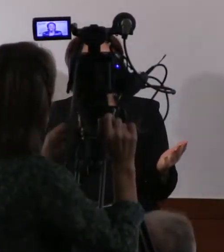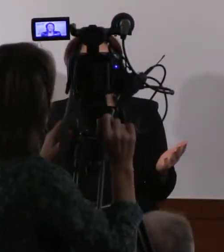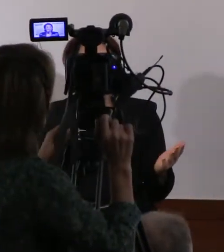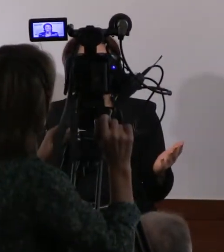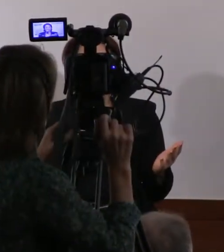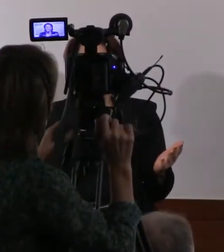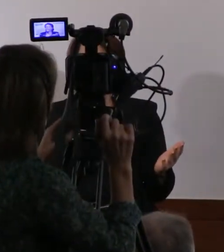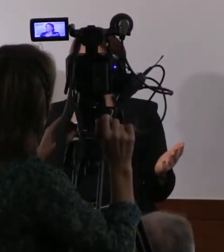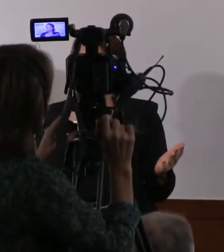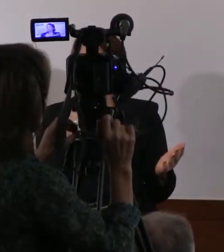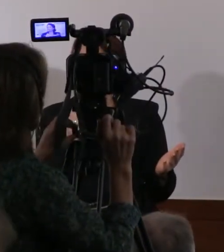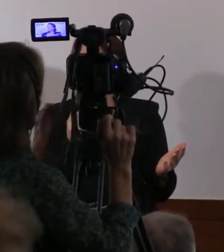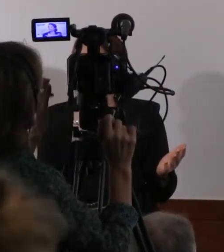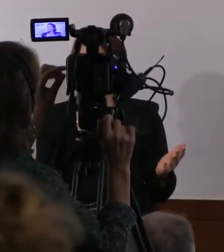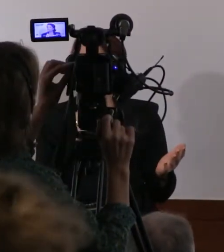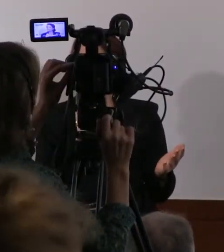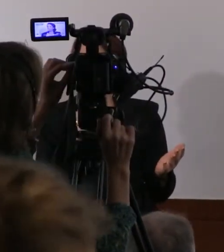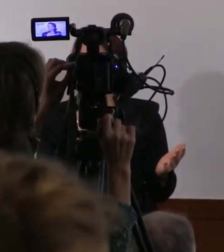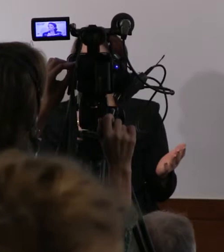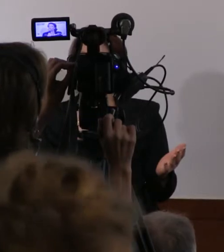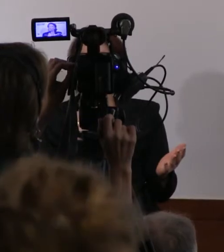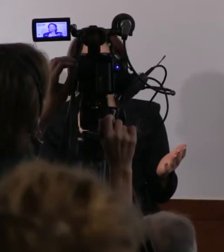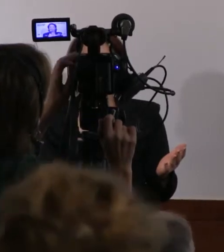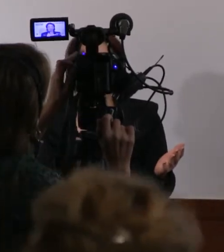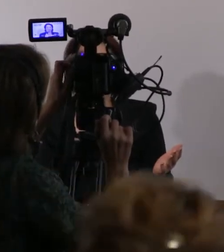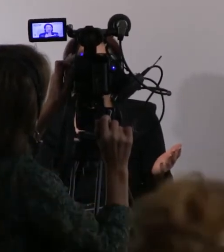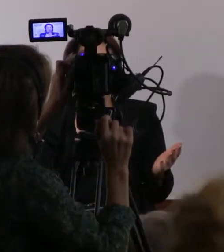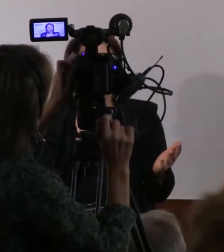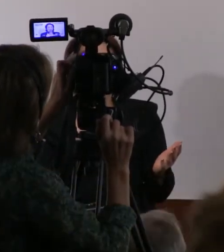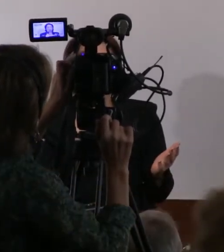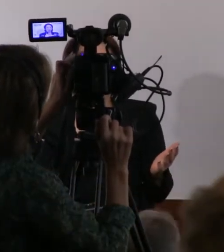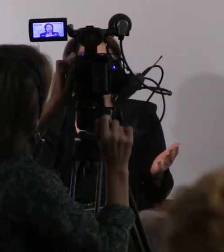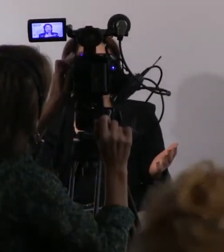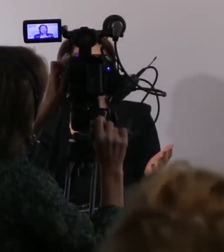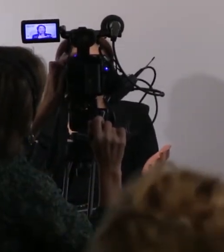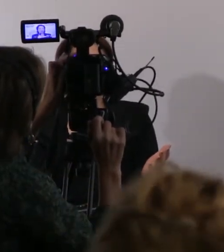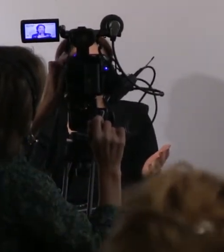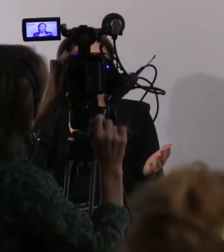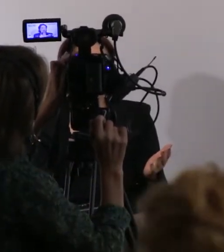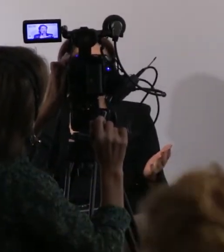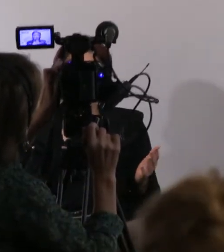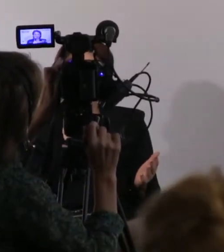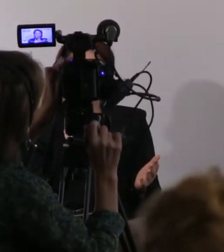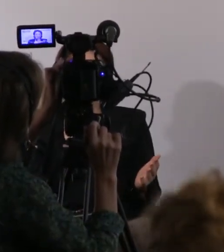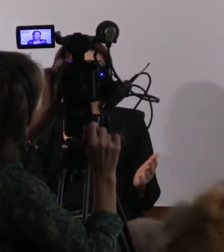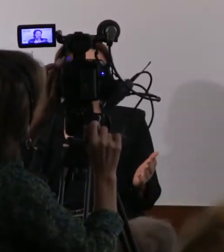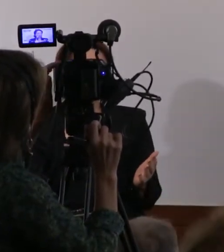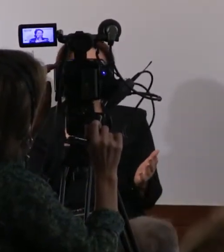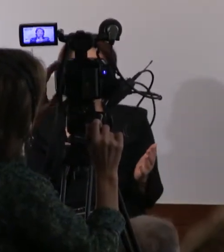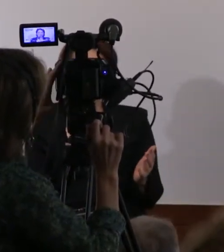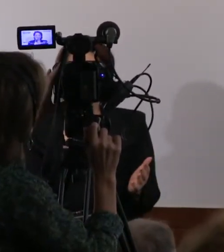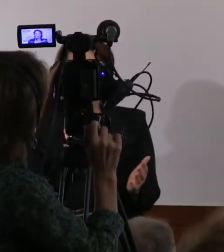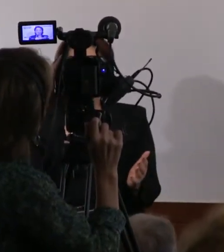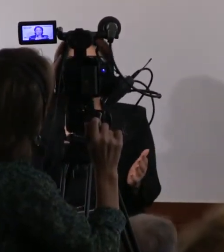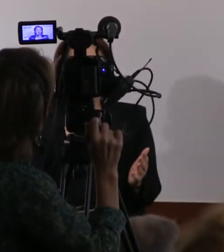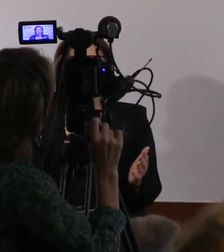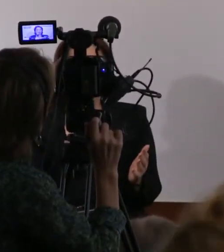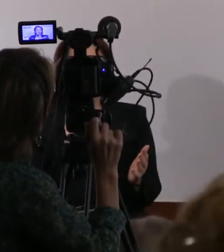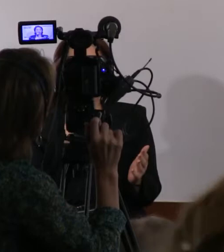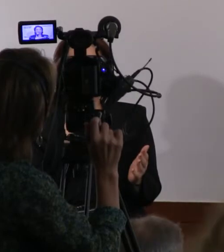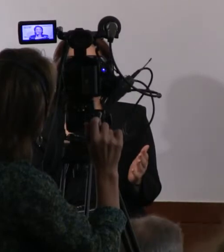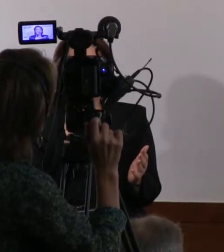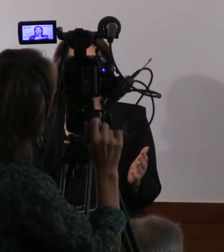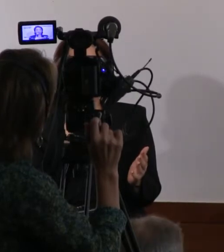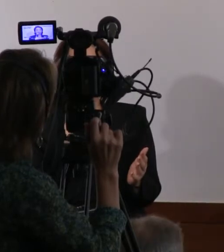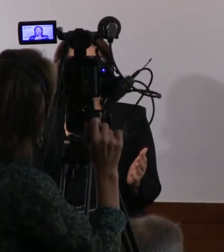Good evening. I think that I have seen quite a few of you today. Before I deliver the official speech on behalf